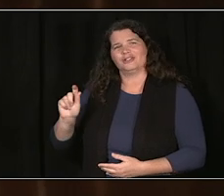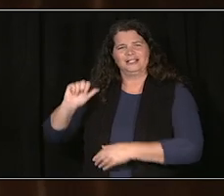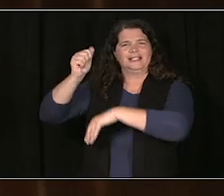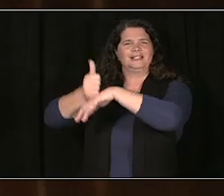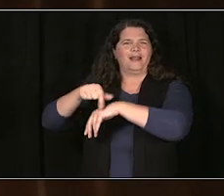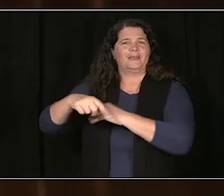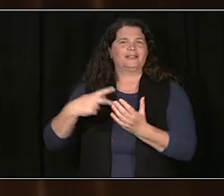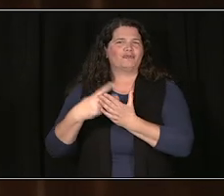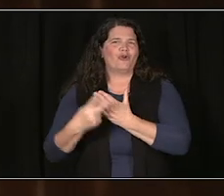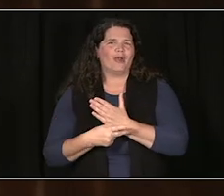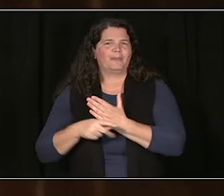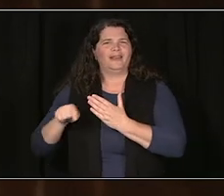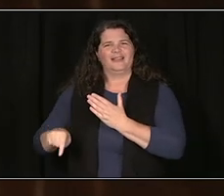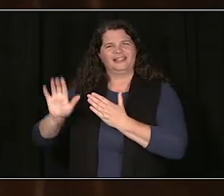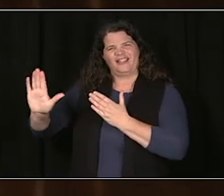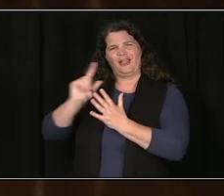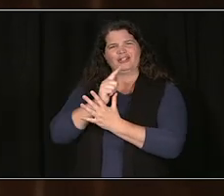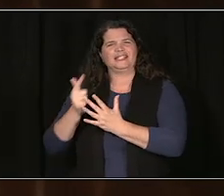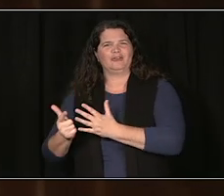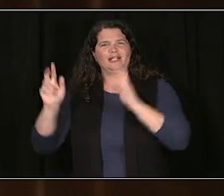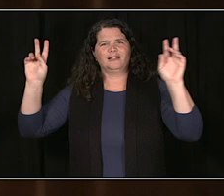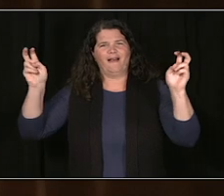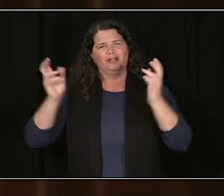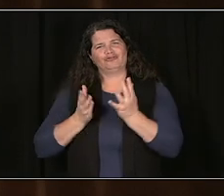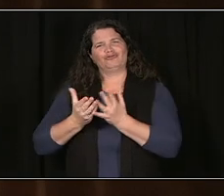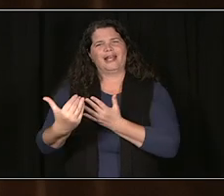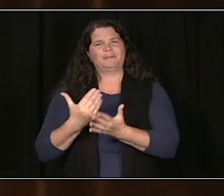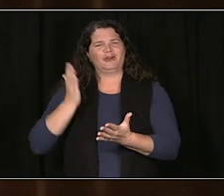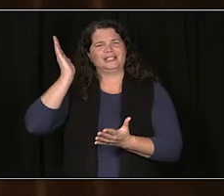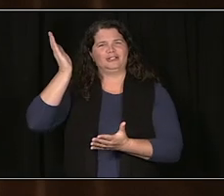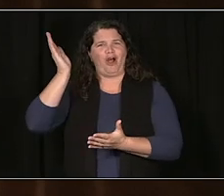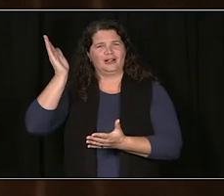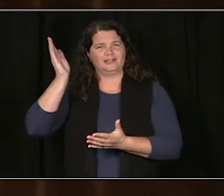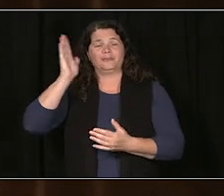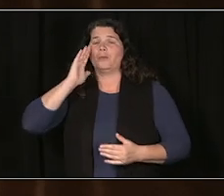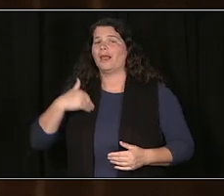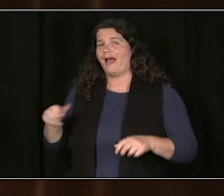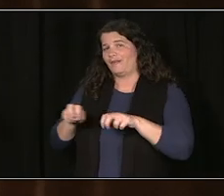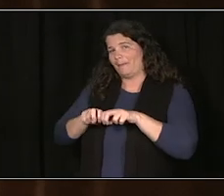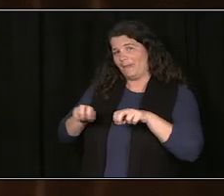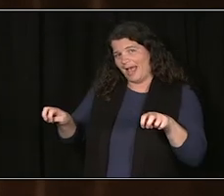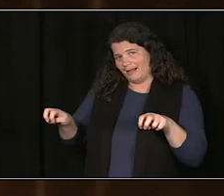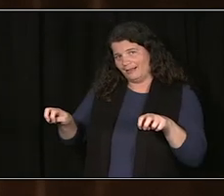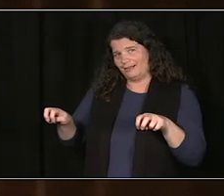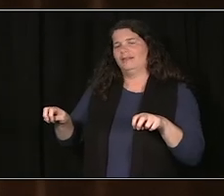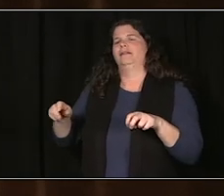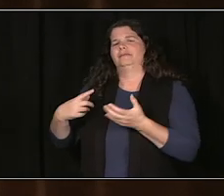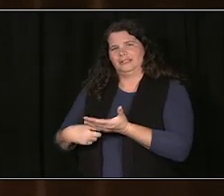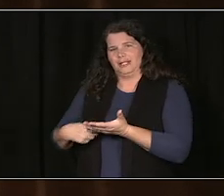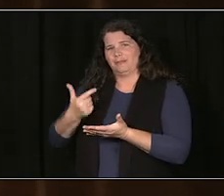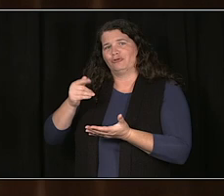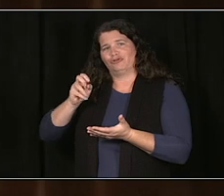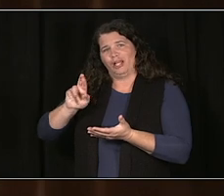Talks program, both the panel discussions on gender equity that will start in a few minutes, as well as the reception that will follow.